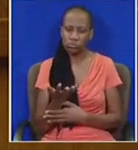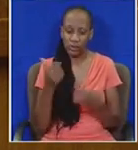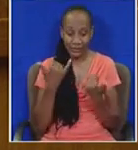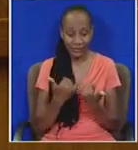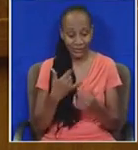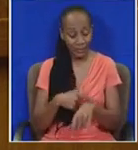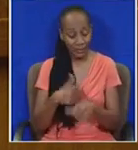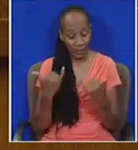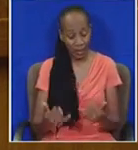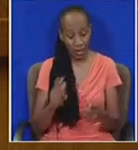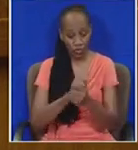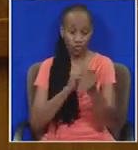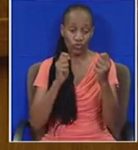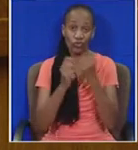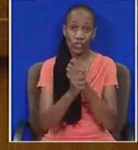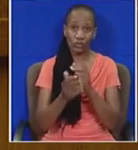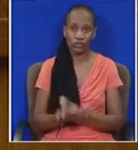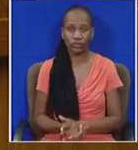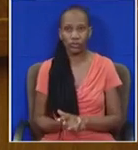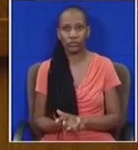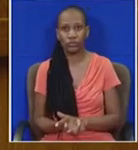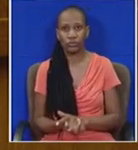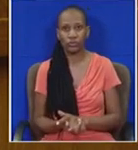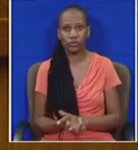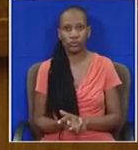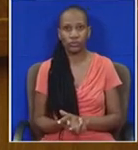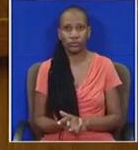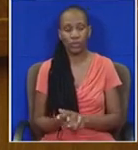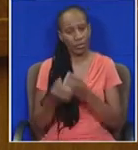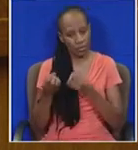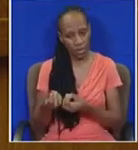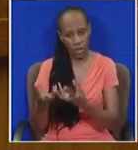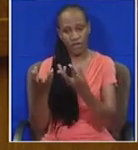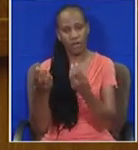change, renewal, and hope.